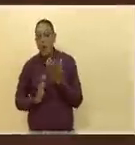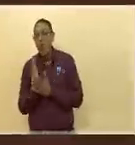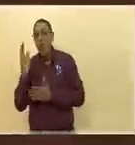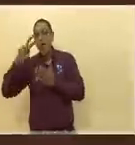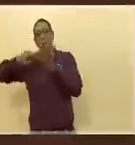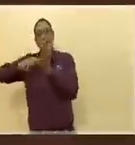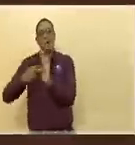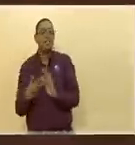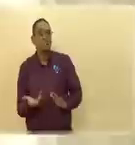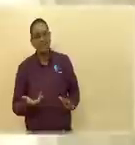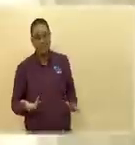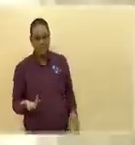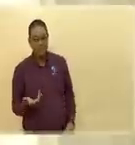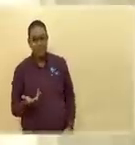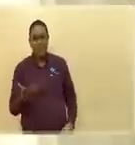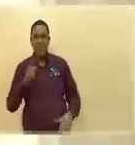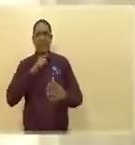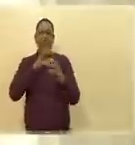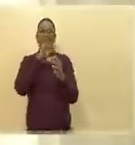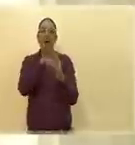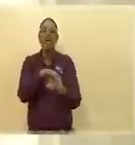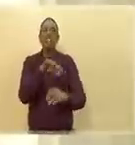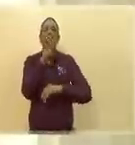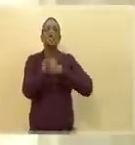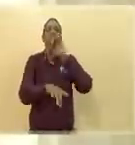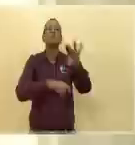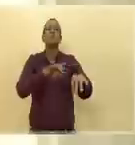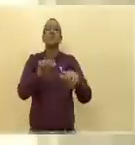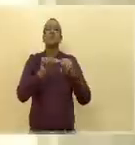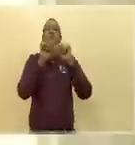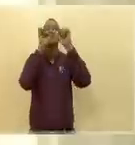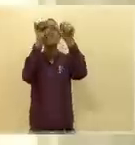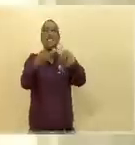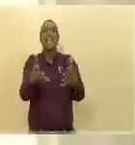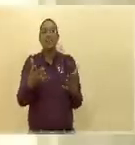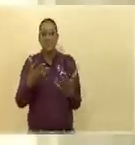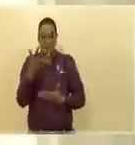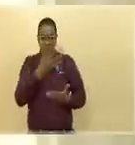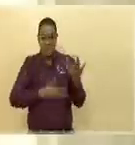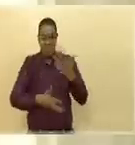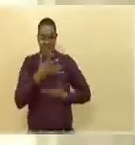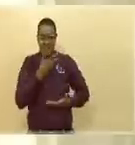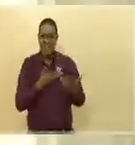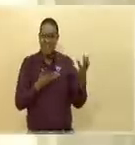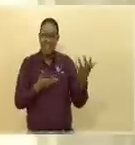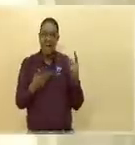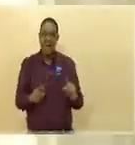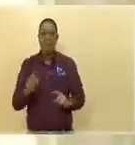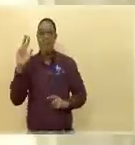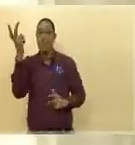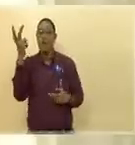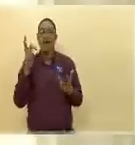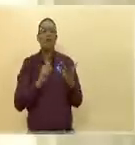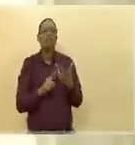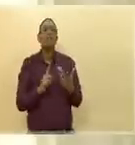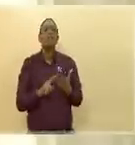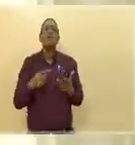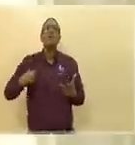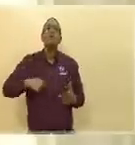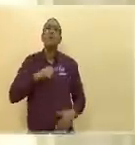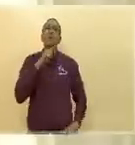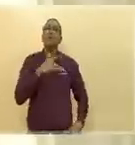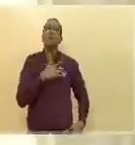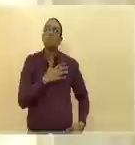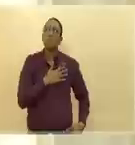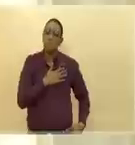purpose, to contribute to the sustainability of society. Thirdly, we do appreciate